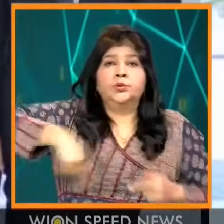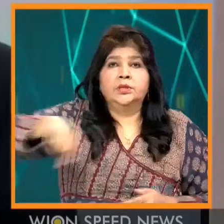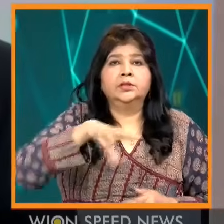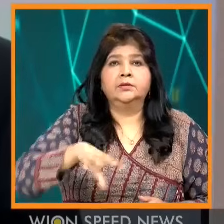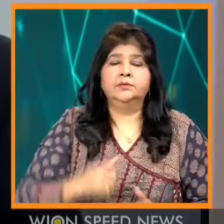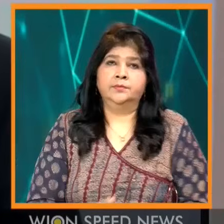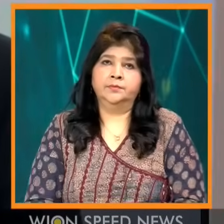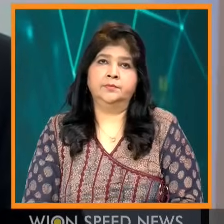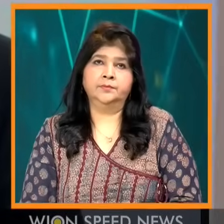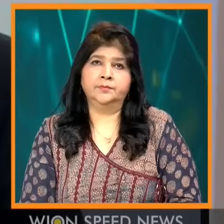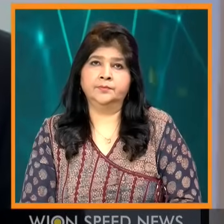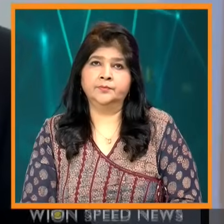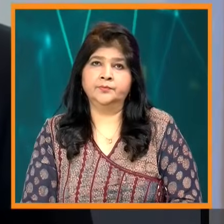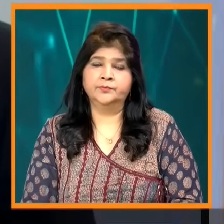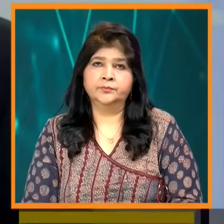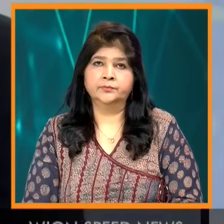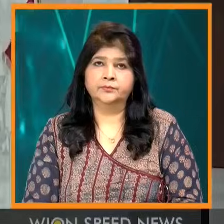region.